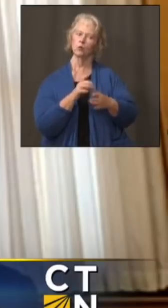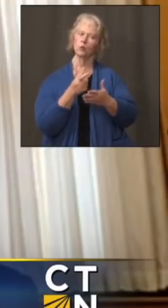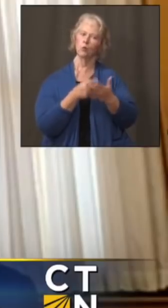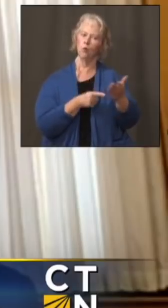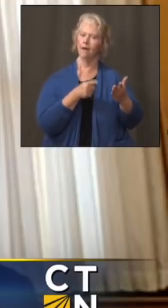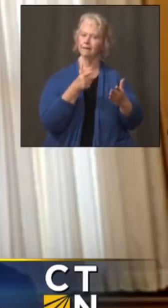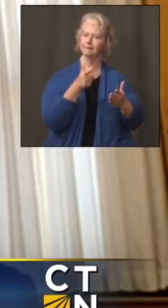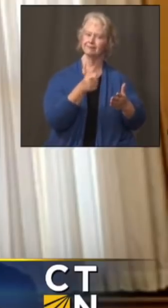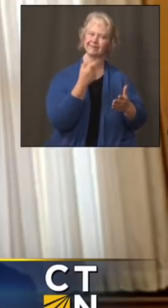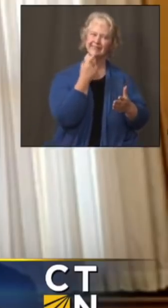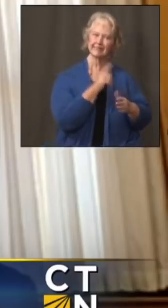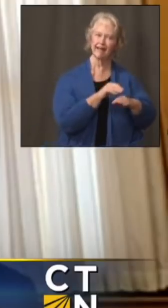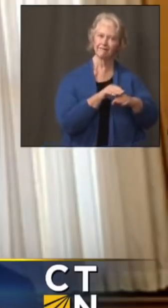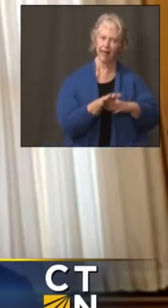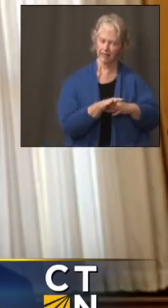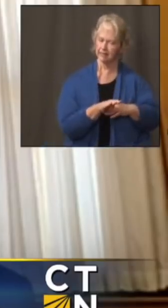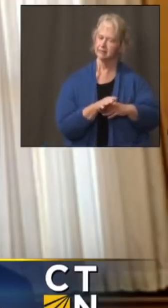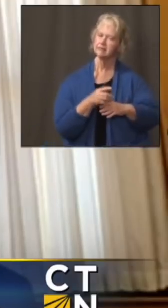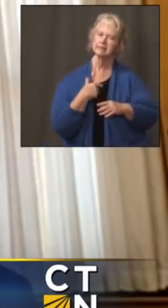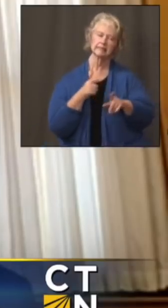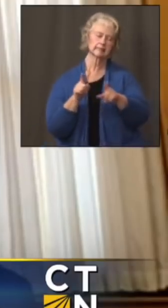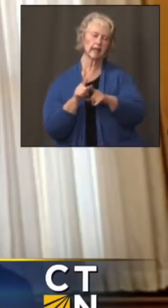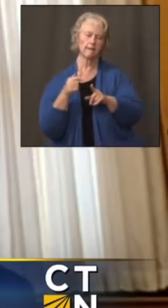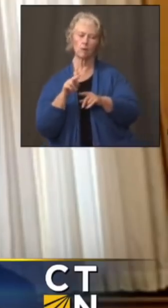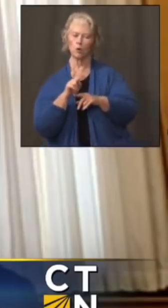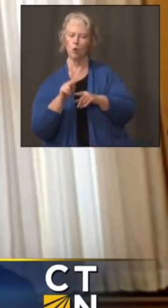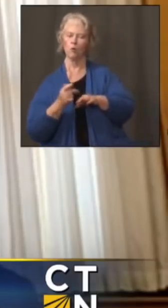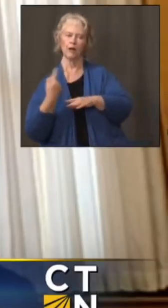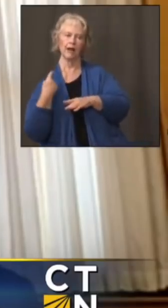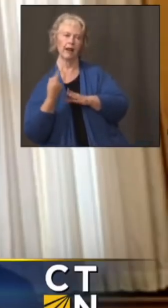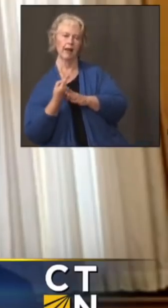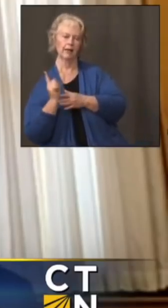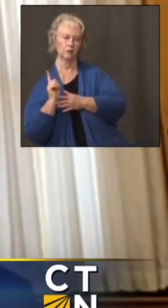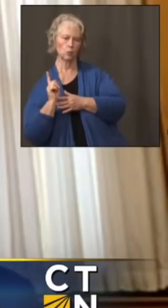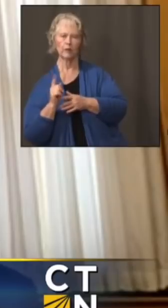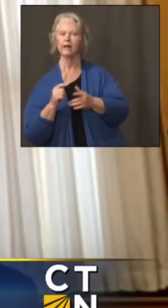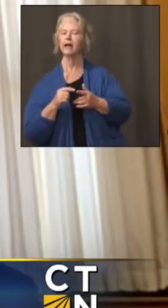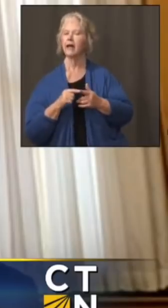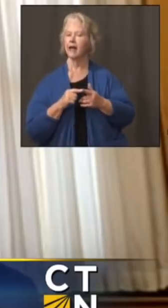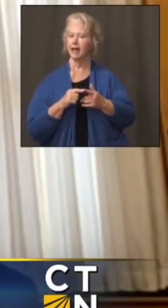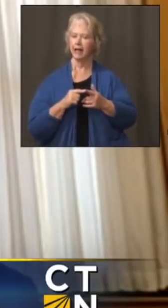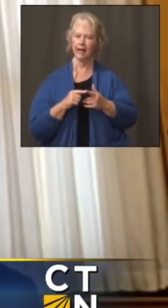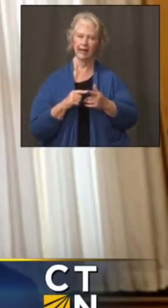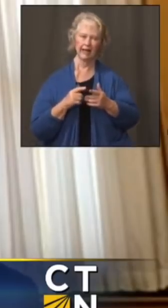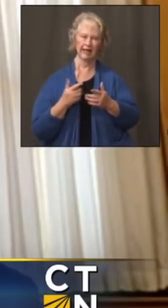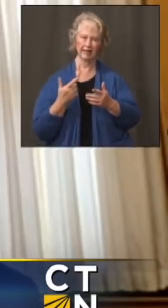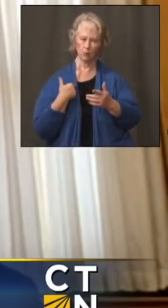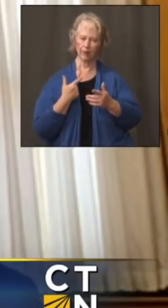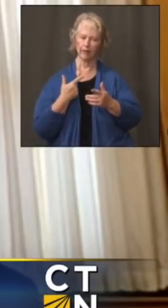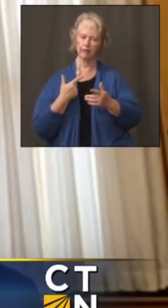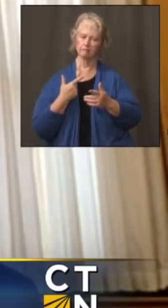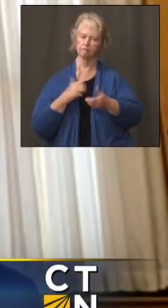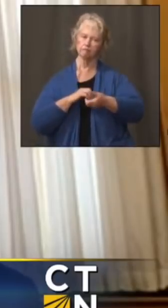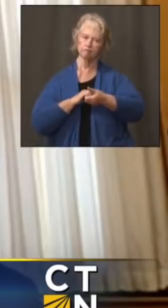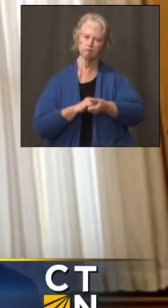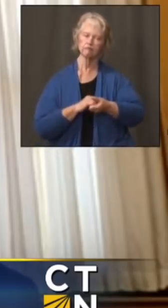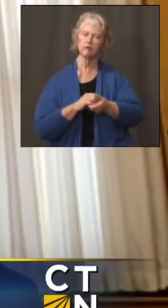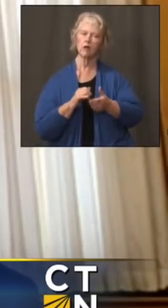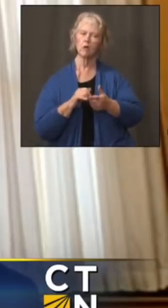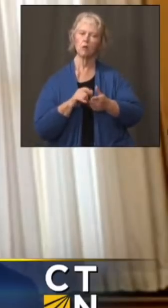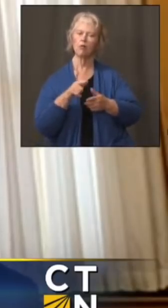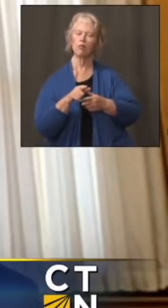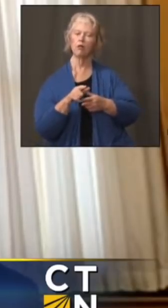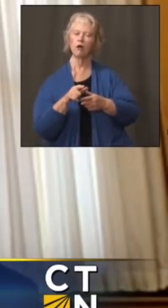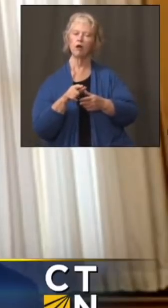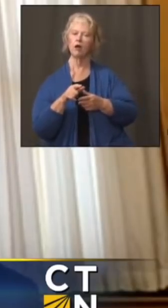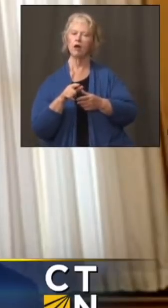Gifford just mentioned. We did the same thing in Norwich last weekend, and we're doing the same thing partnering with the Ledgelight Health District in New